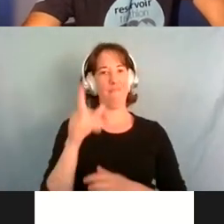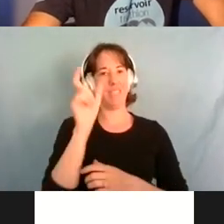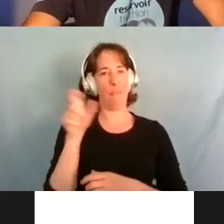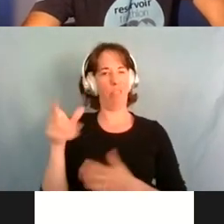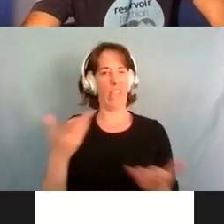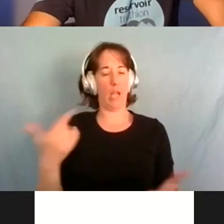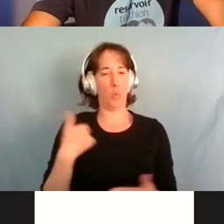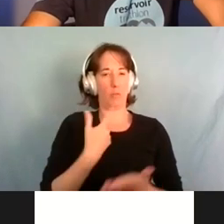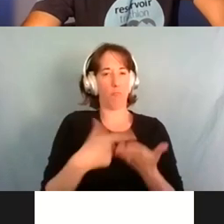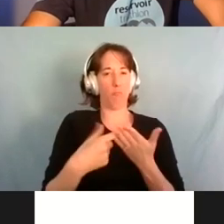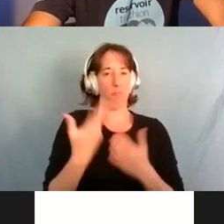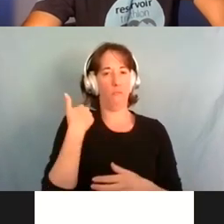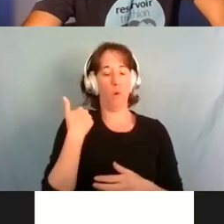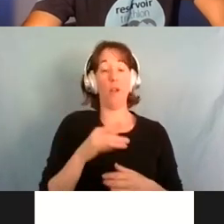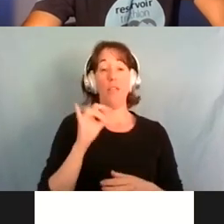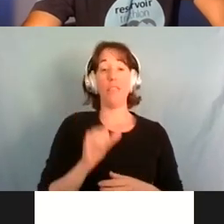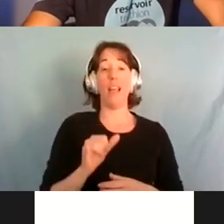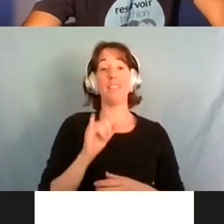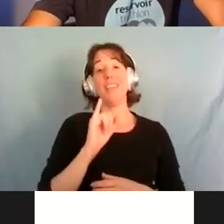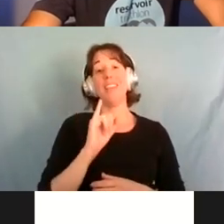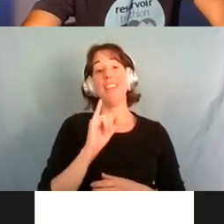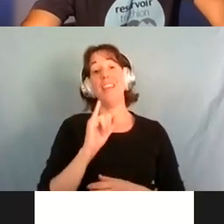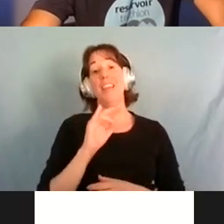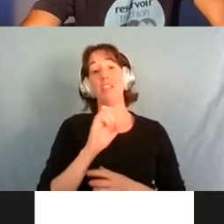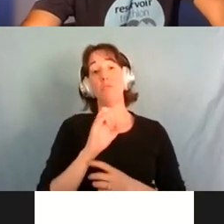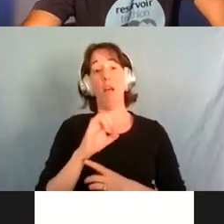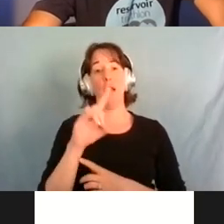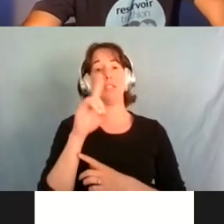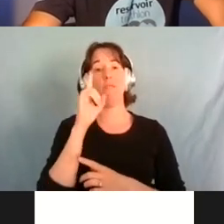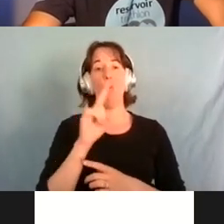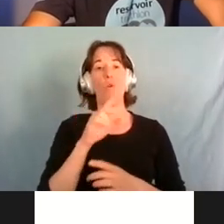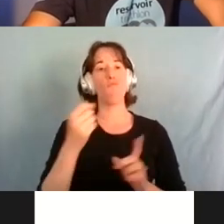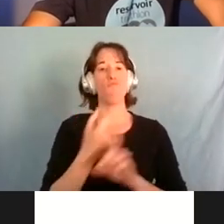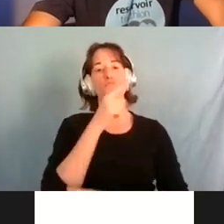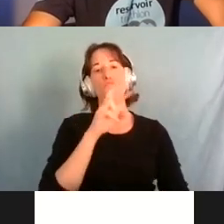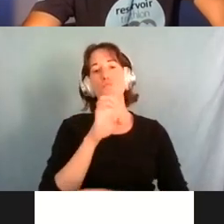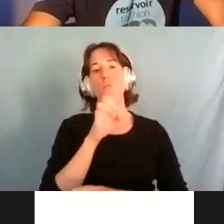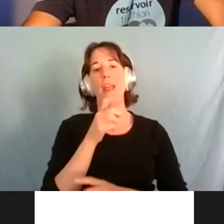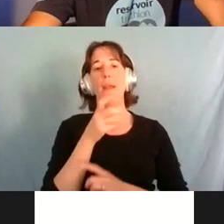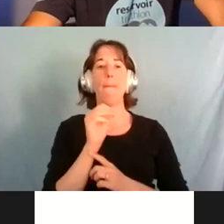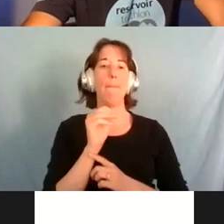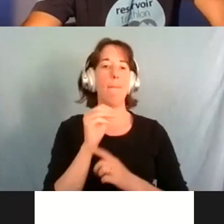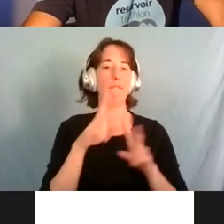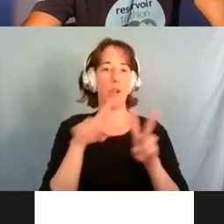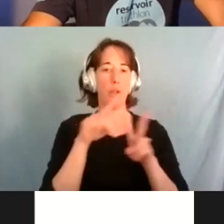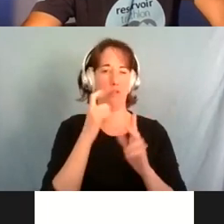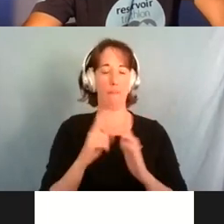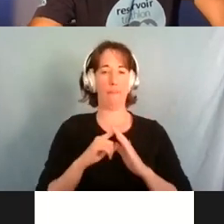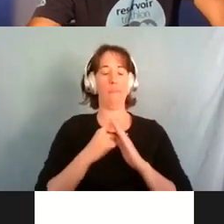is initialized to random values at the start. And basically, both these algorithms kind of use that